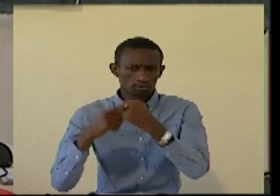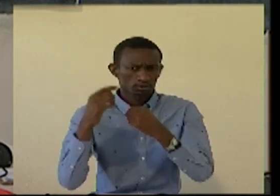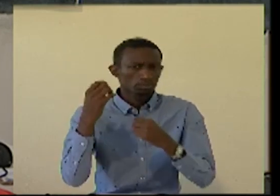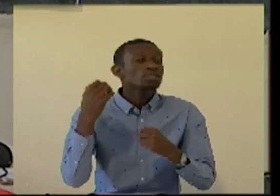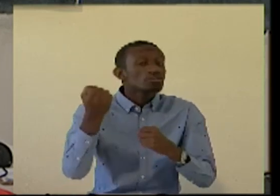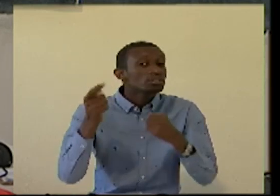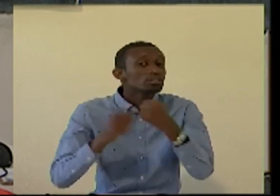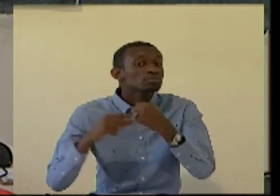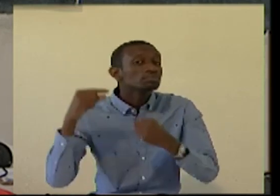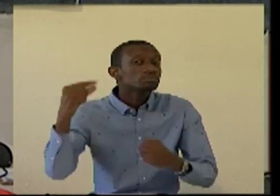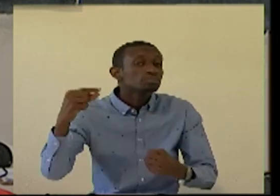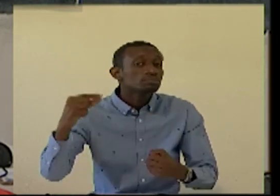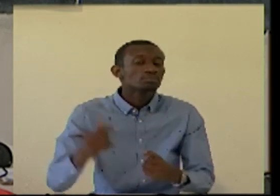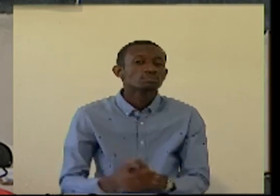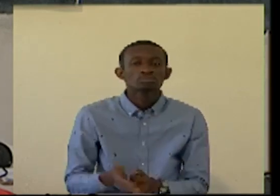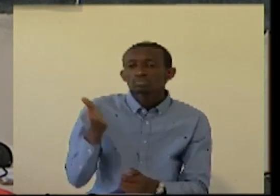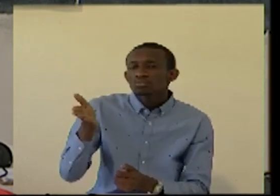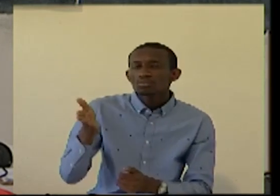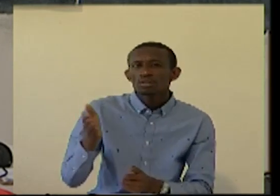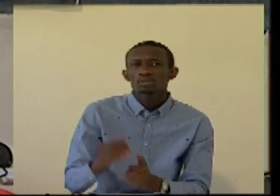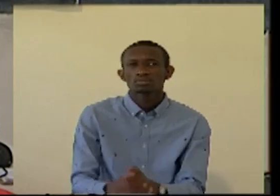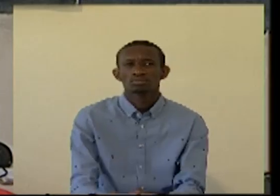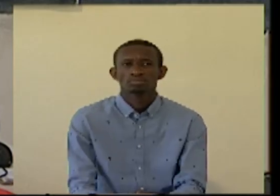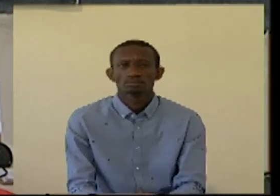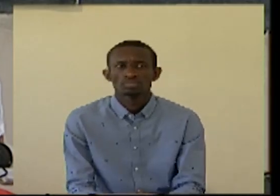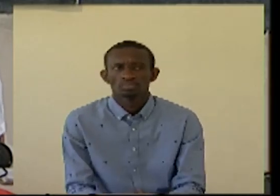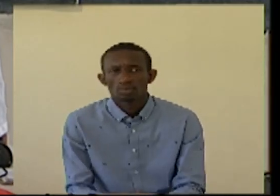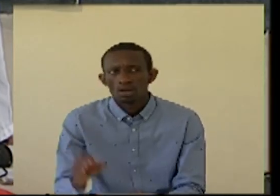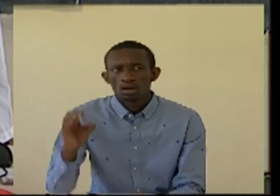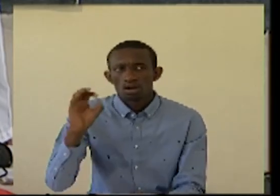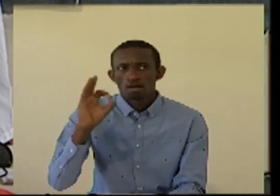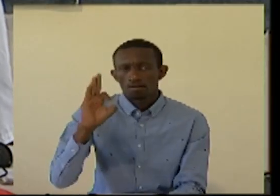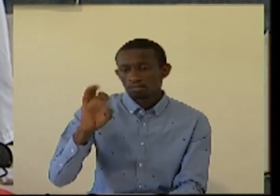of iron 56 contain